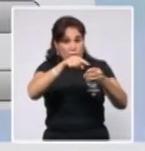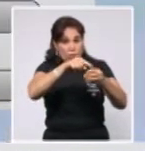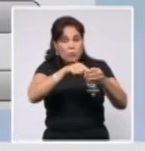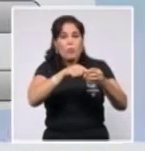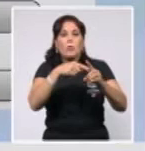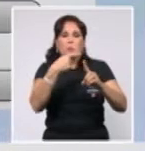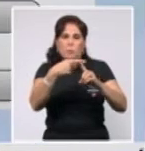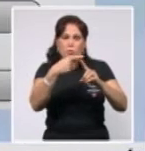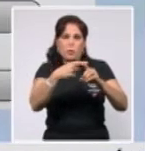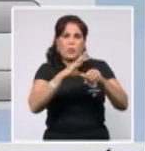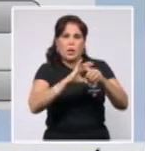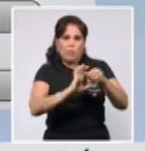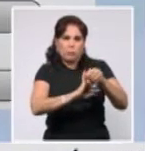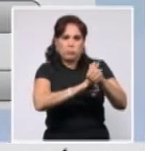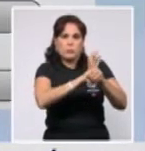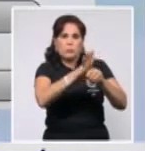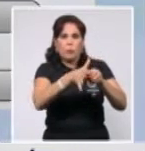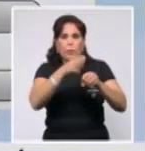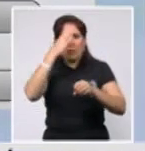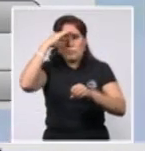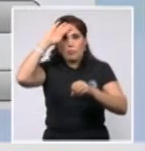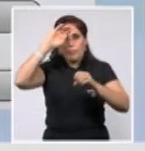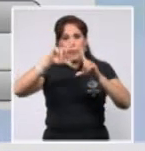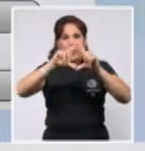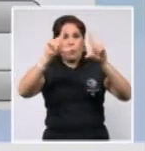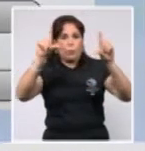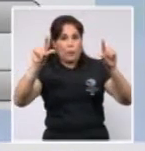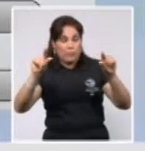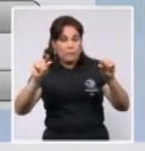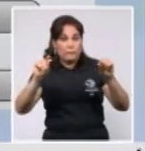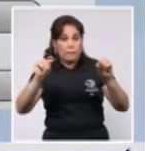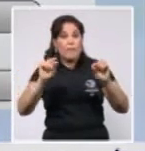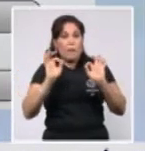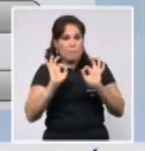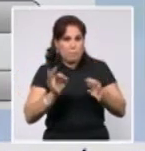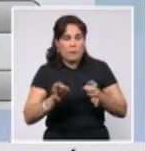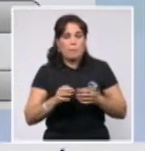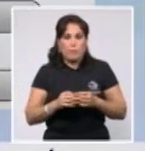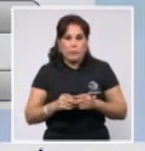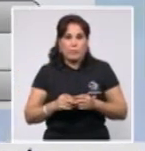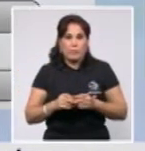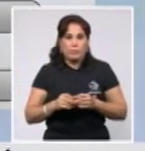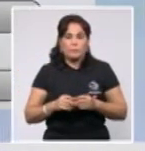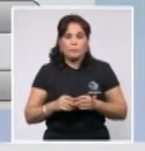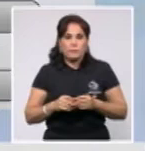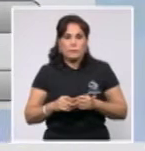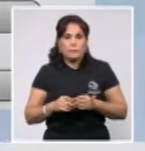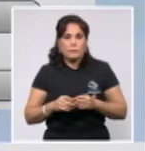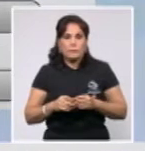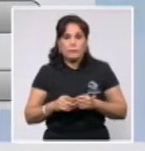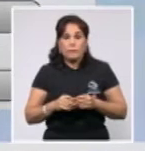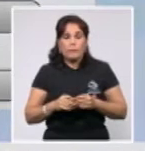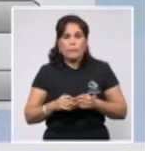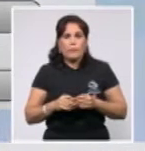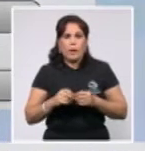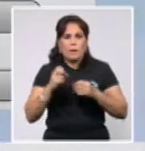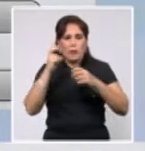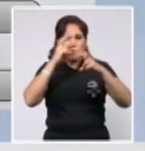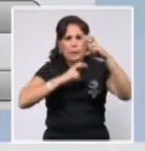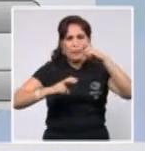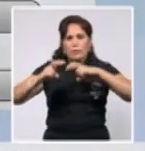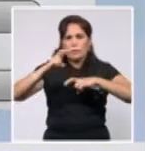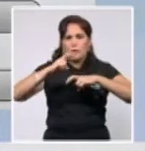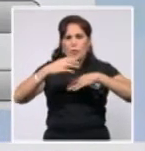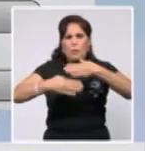7,321 samples processed, 48 tested positive for COVID-19. That's